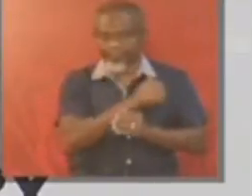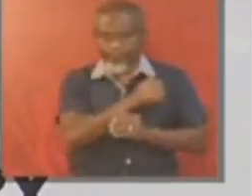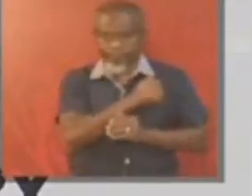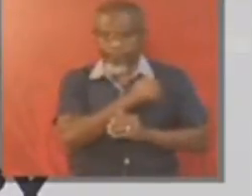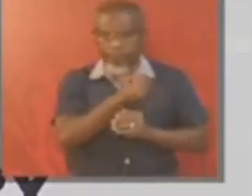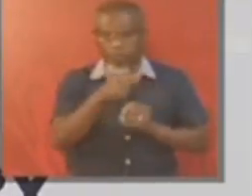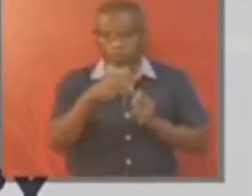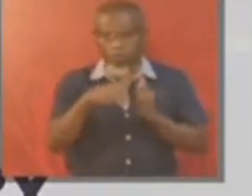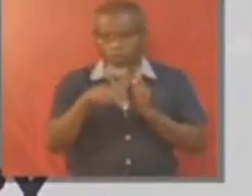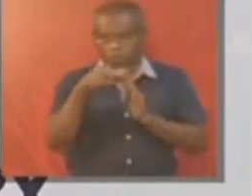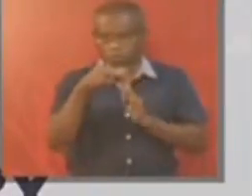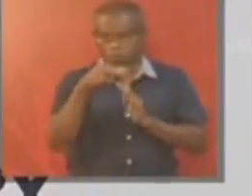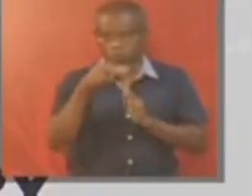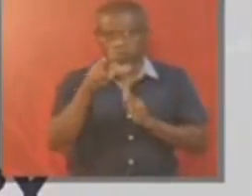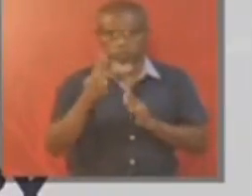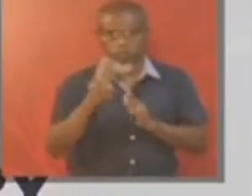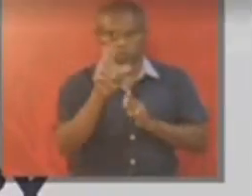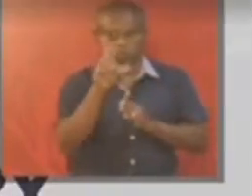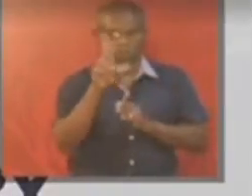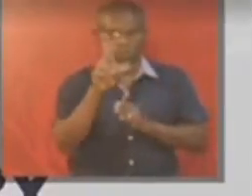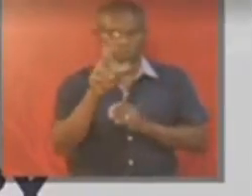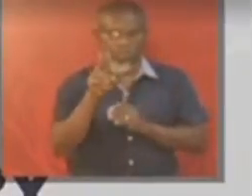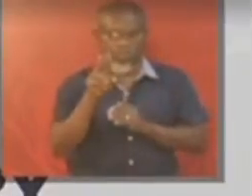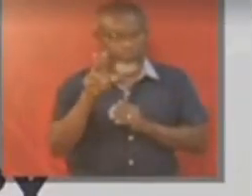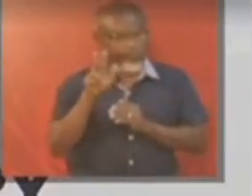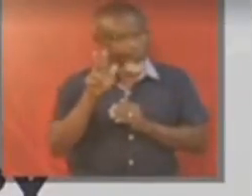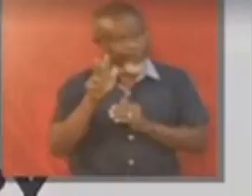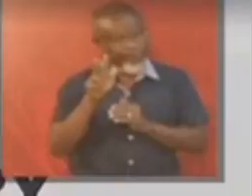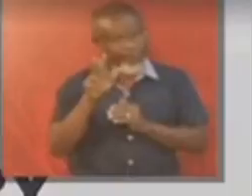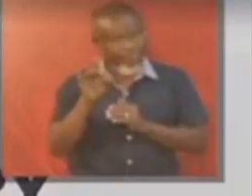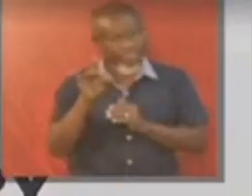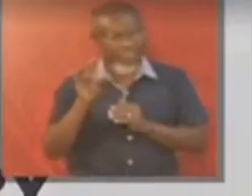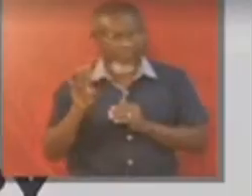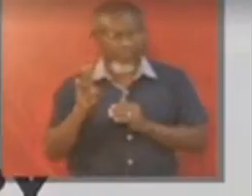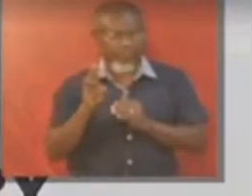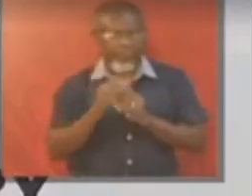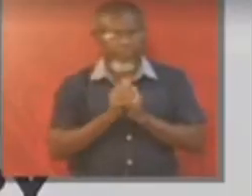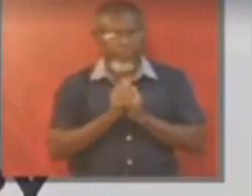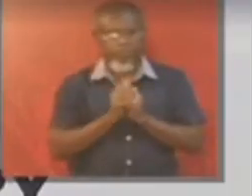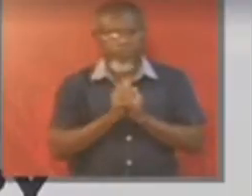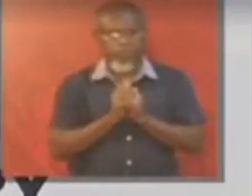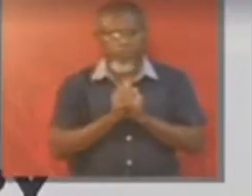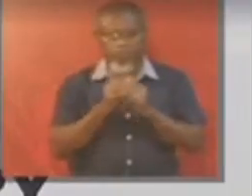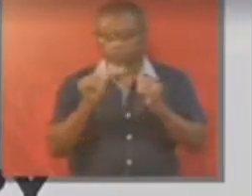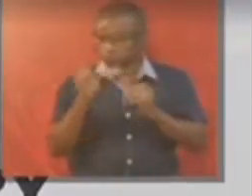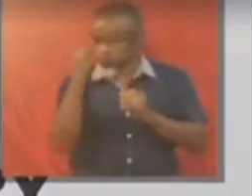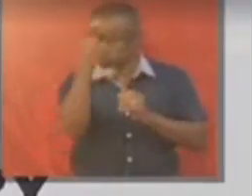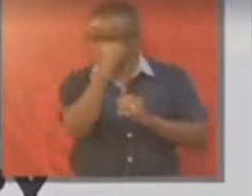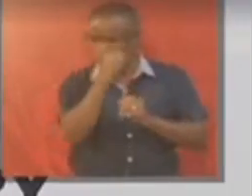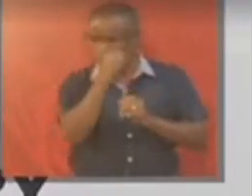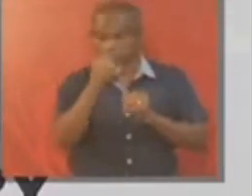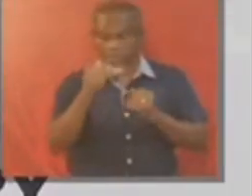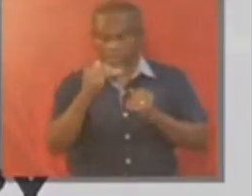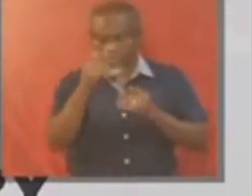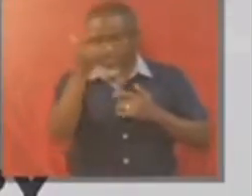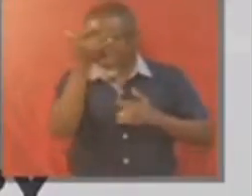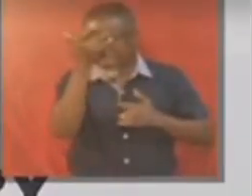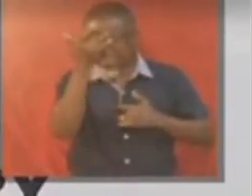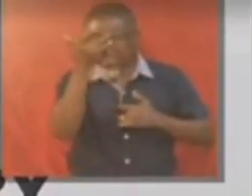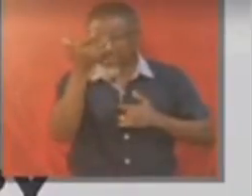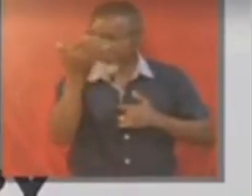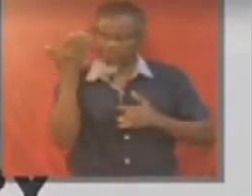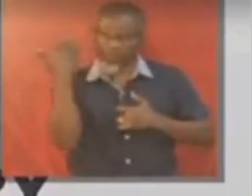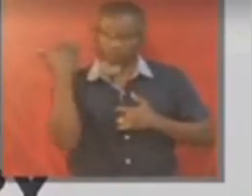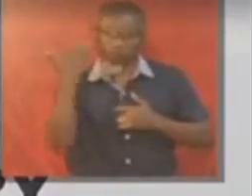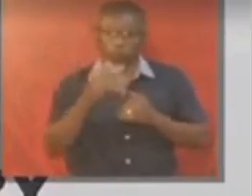So I would have presented some data as it relates to acute viral illness and influenza with some graphs earlier on in the